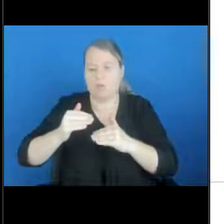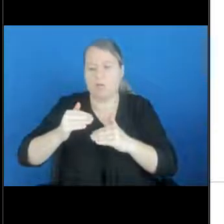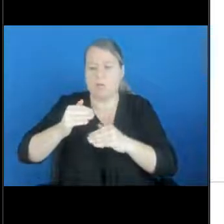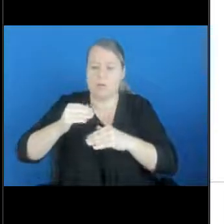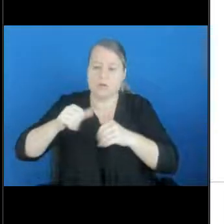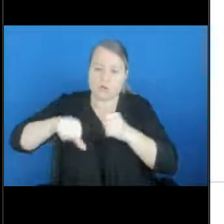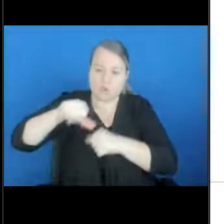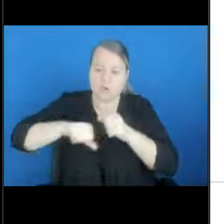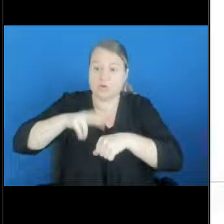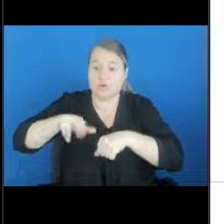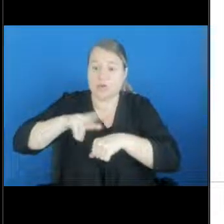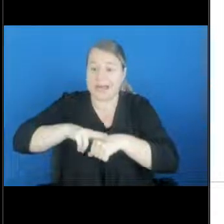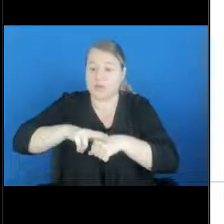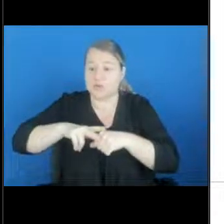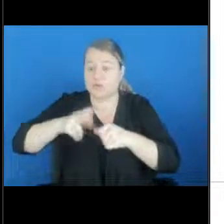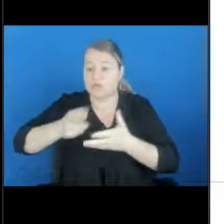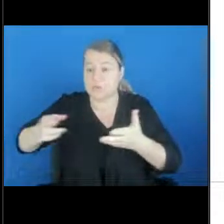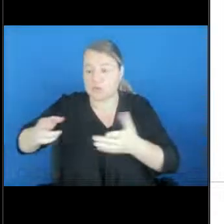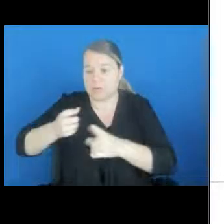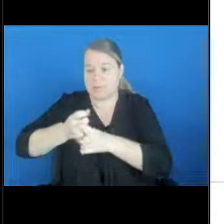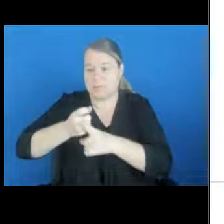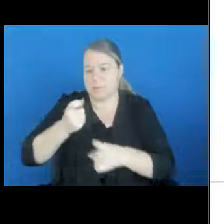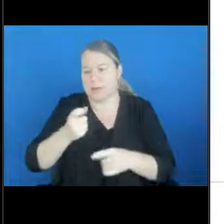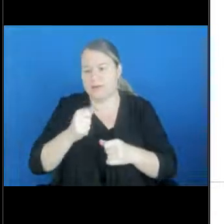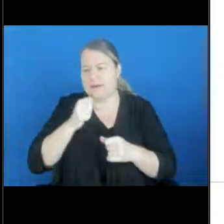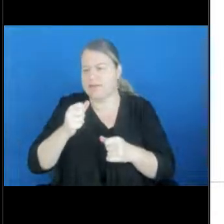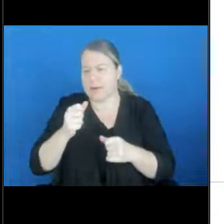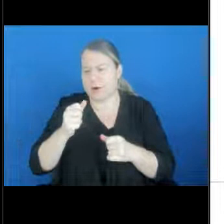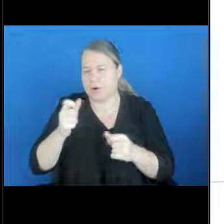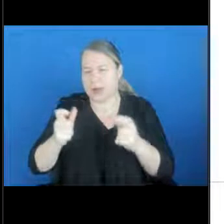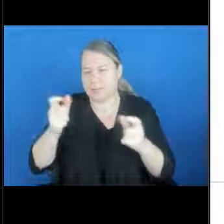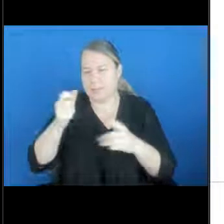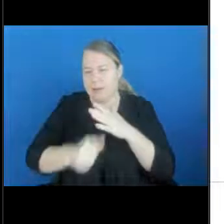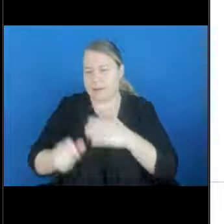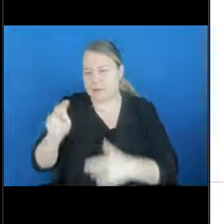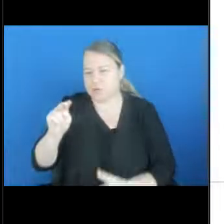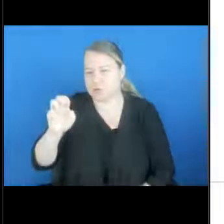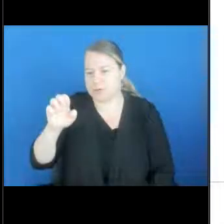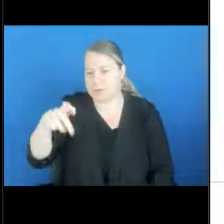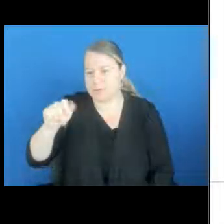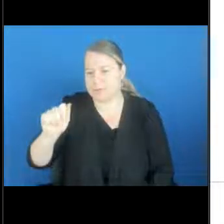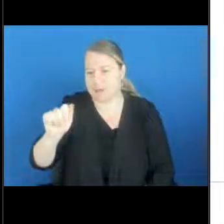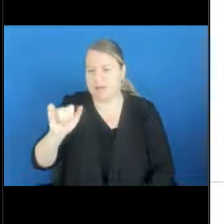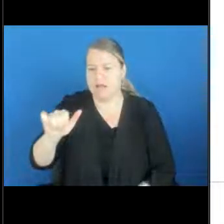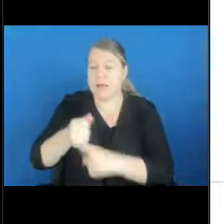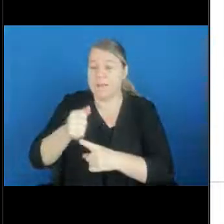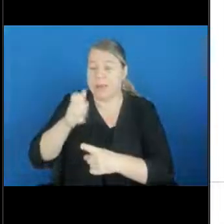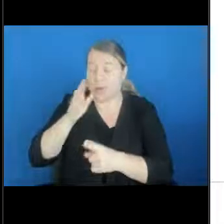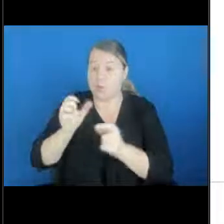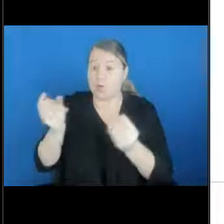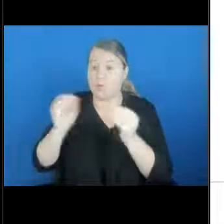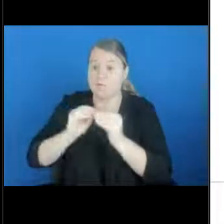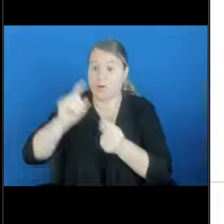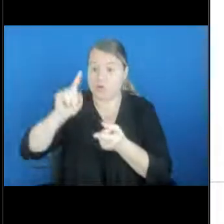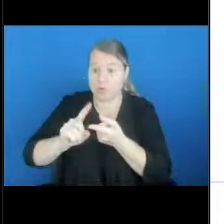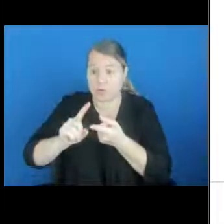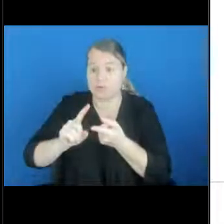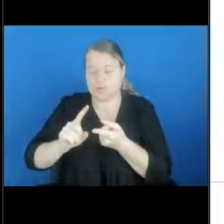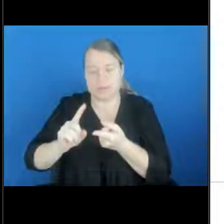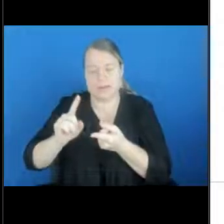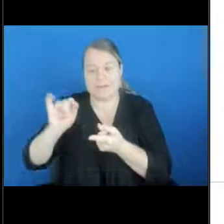natural resources, which are not significant under NEPA. These impacts may be further reduced through implementing best management